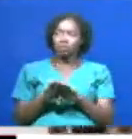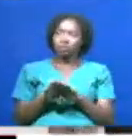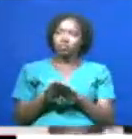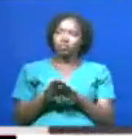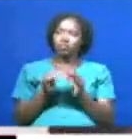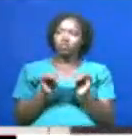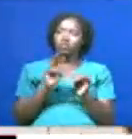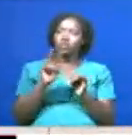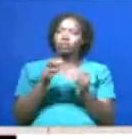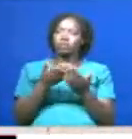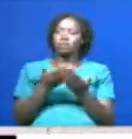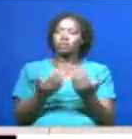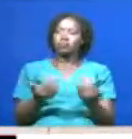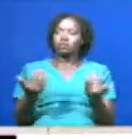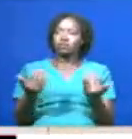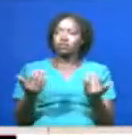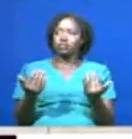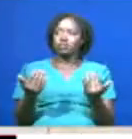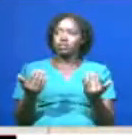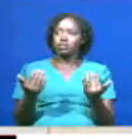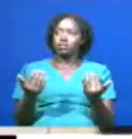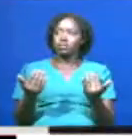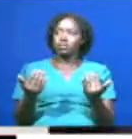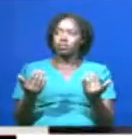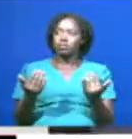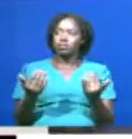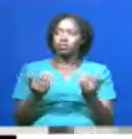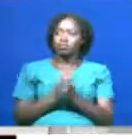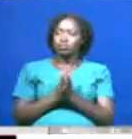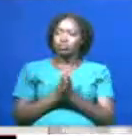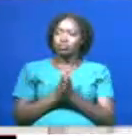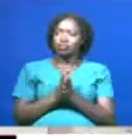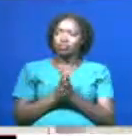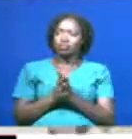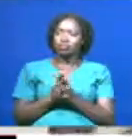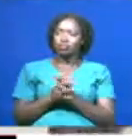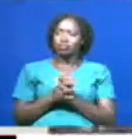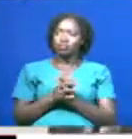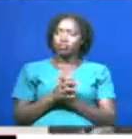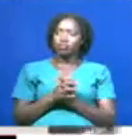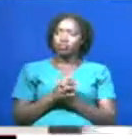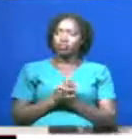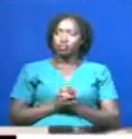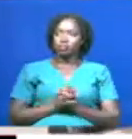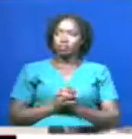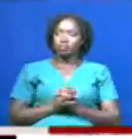see how things are going. And as things move on, we must give it back to you in studio. Back to you in studio.